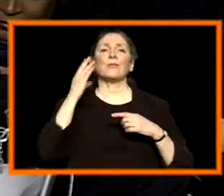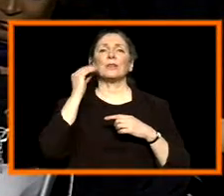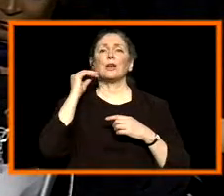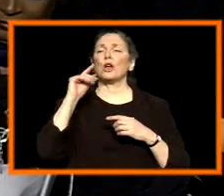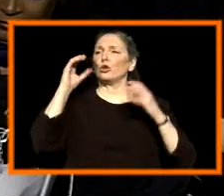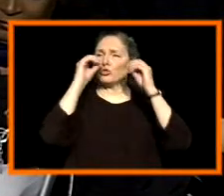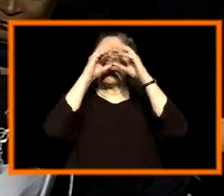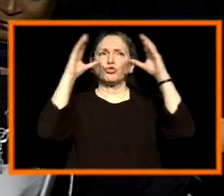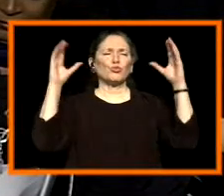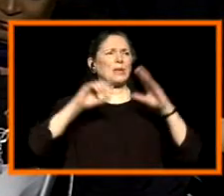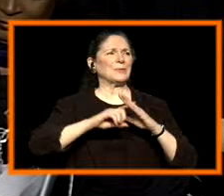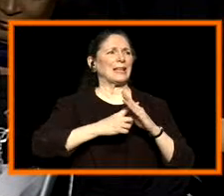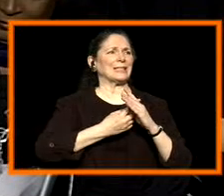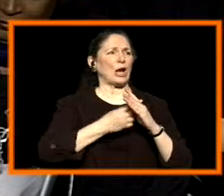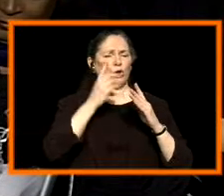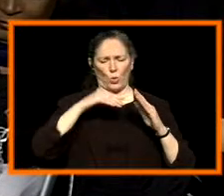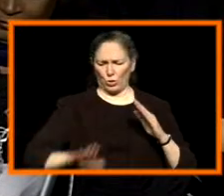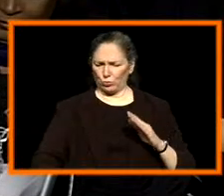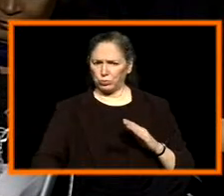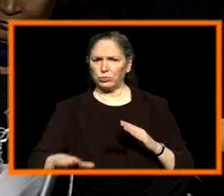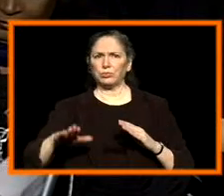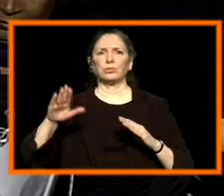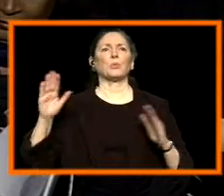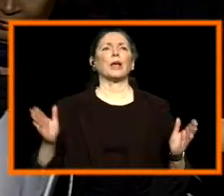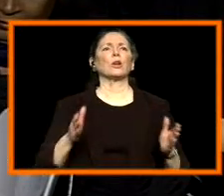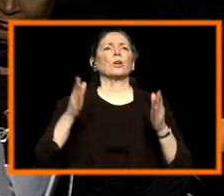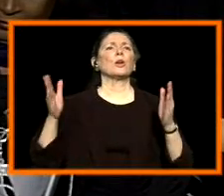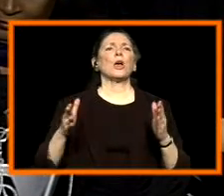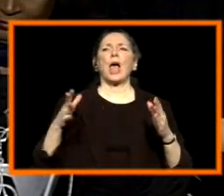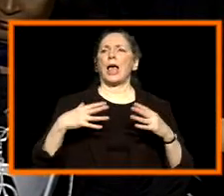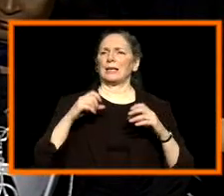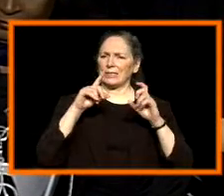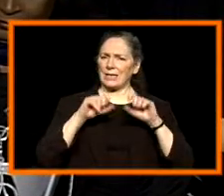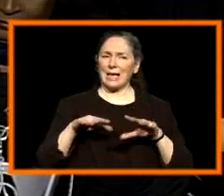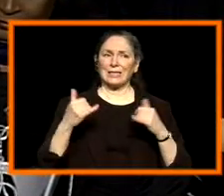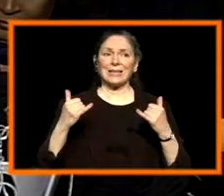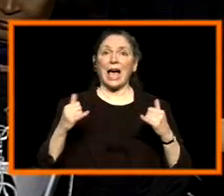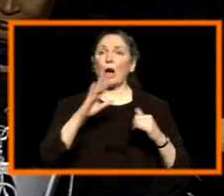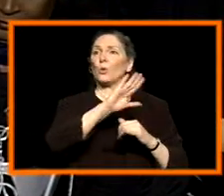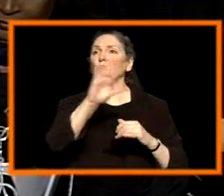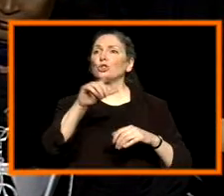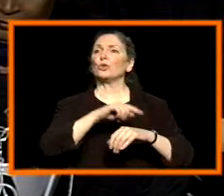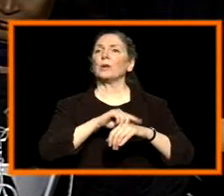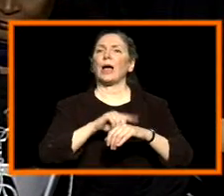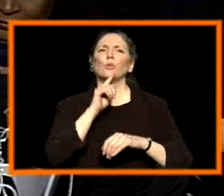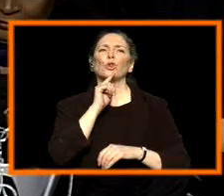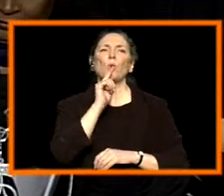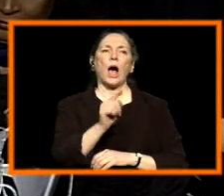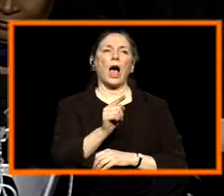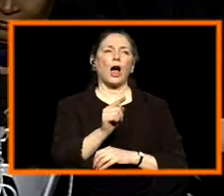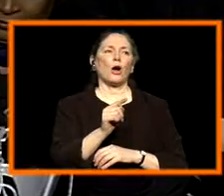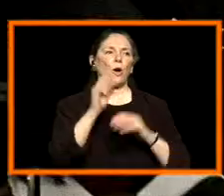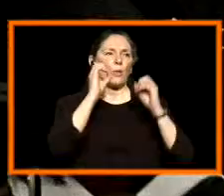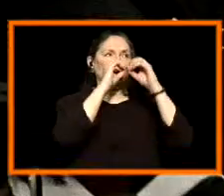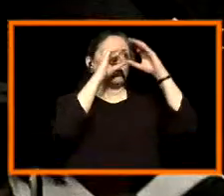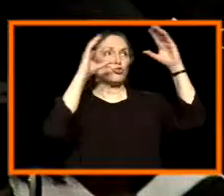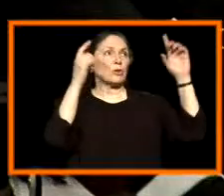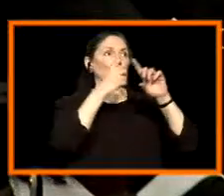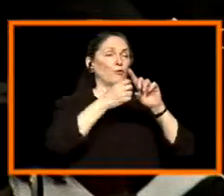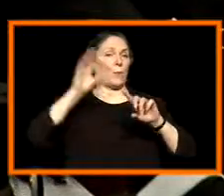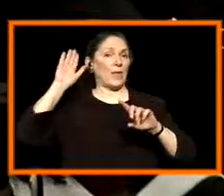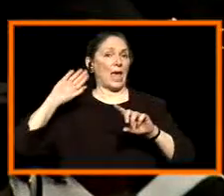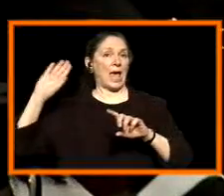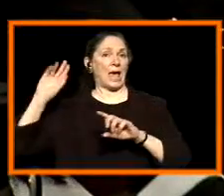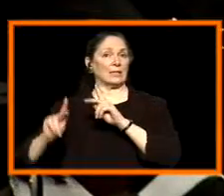that were birthed in you when you were but a child have been cultivated and strengthened and tested, and now is your time. You are the dream of your